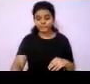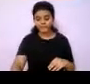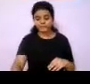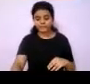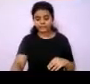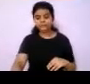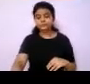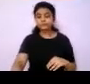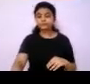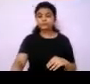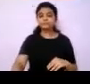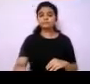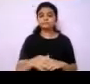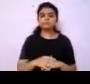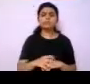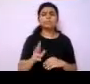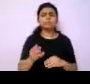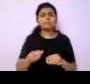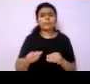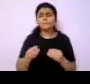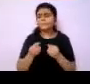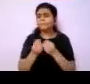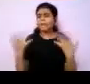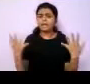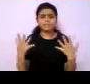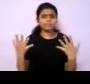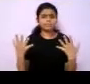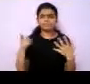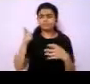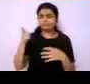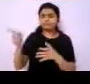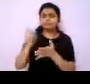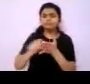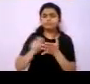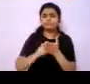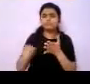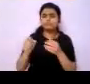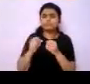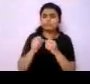The moral virtues are already defined normatively.